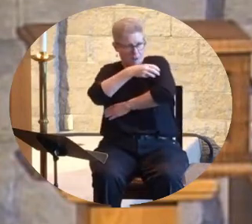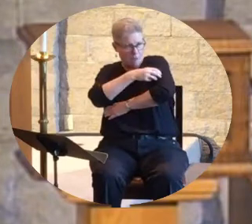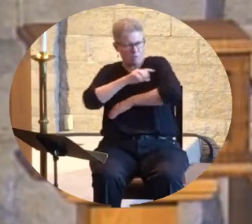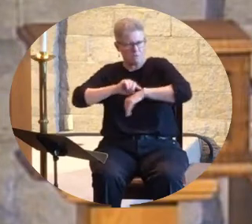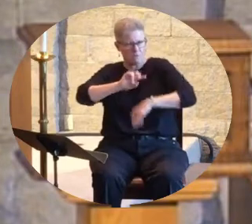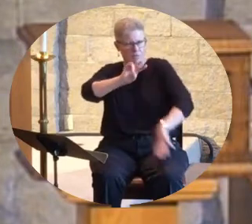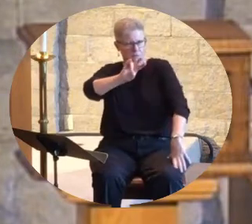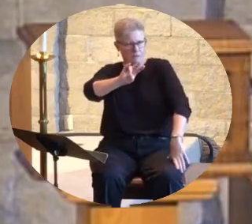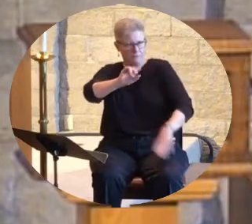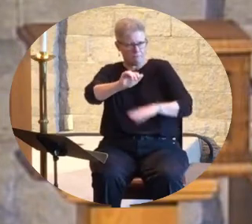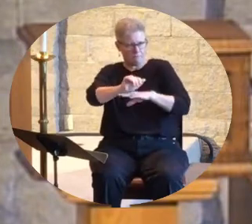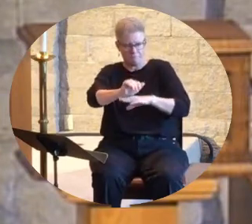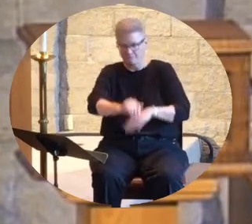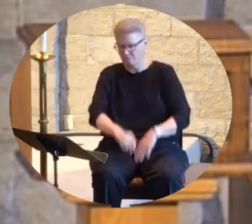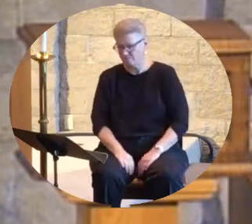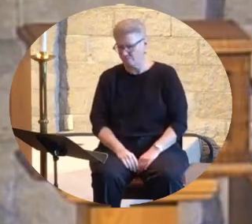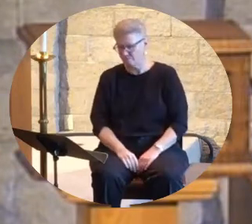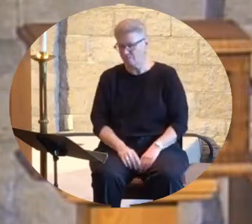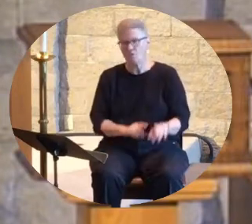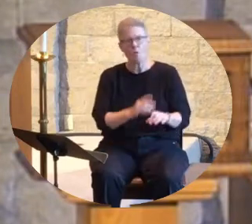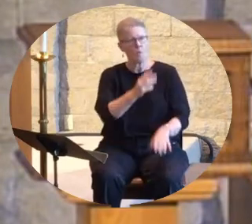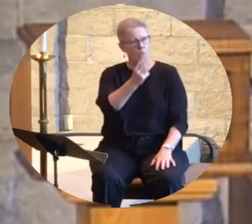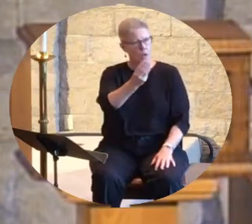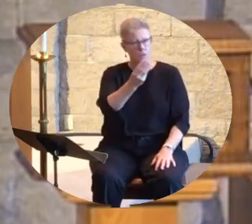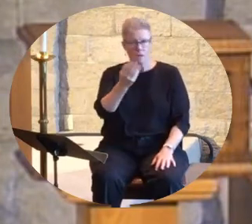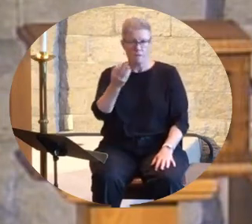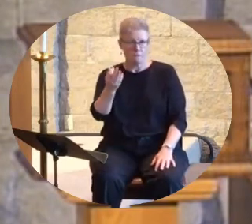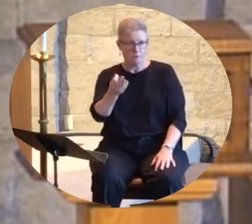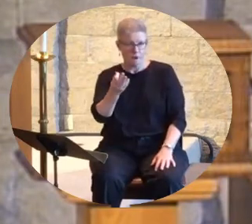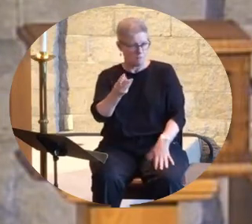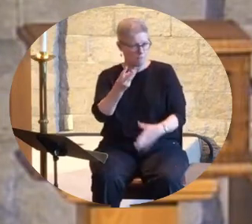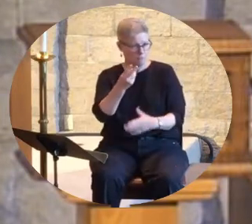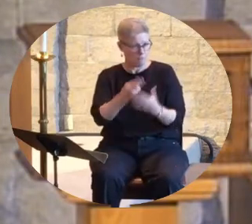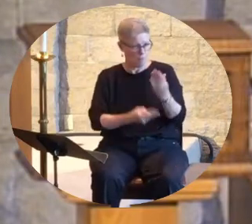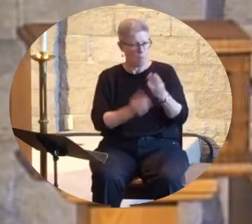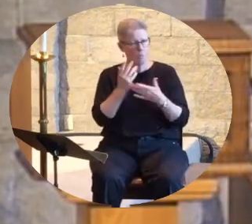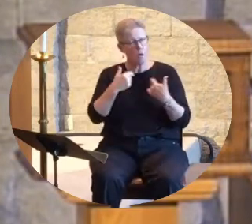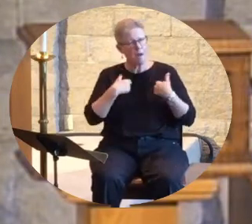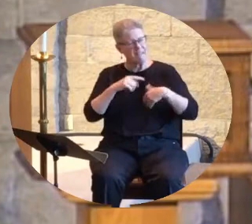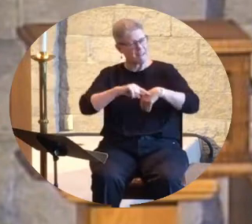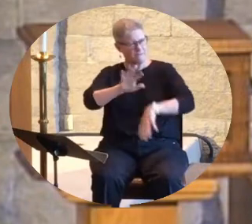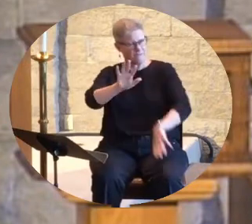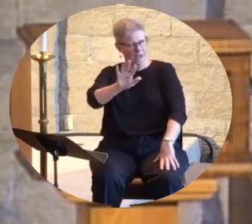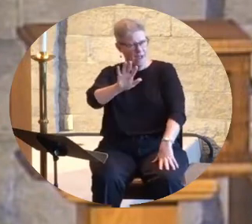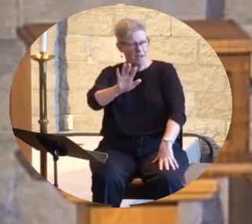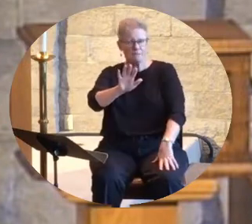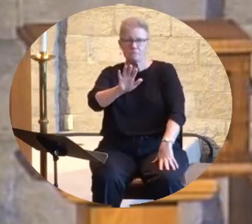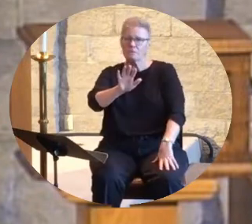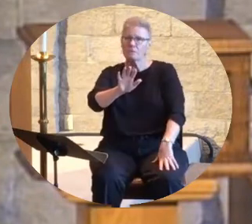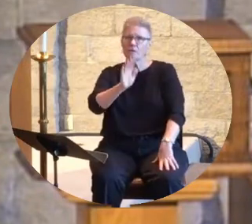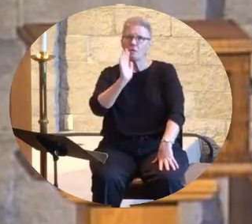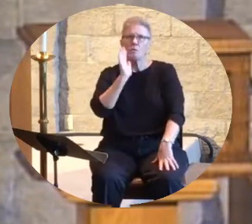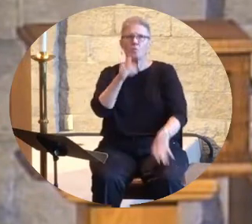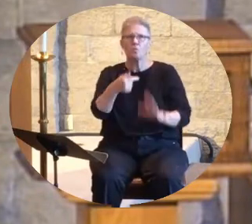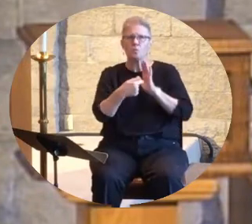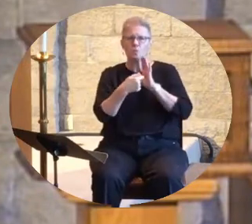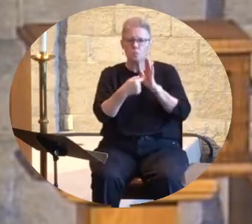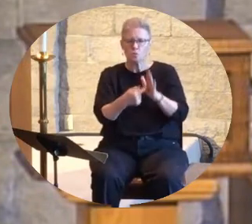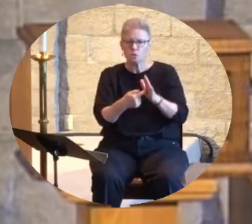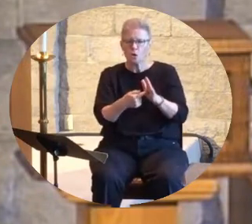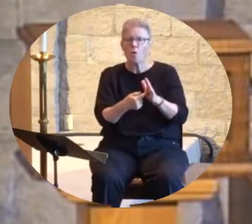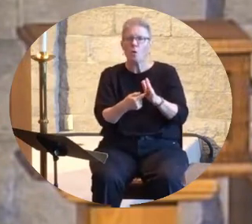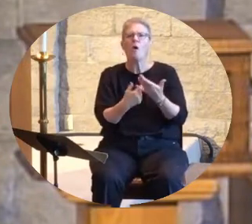And then on both Wednesday and Friday, we'll have a 5 p.m. showing of the documentary